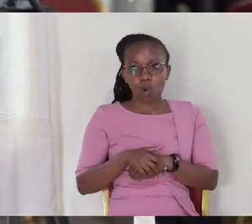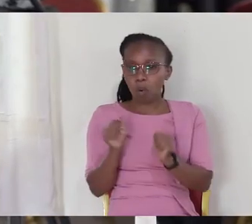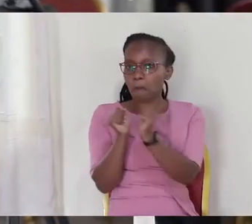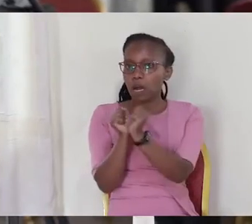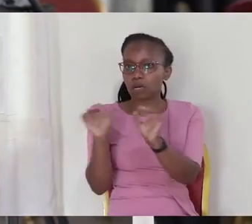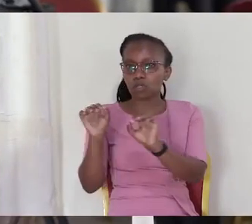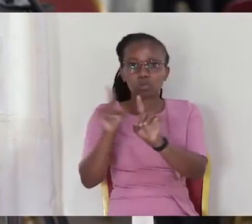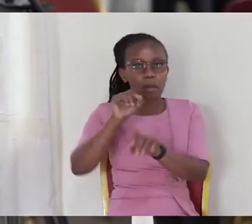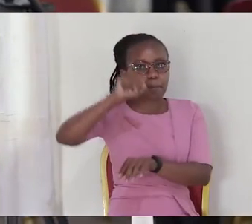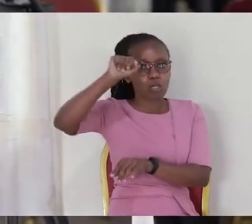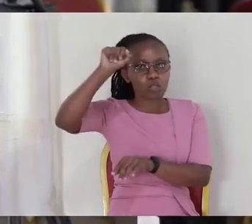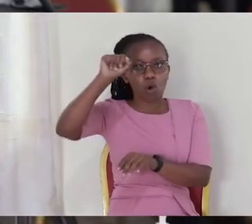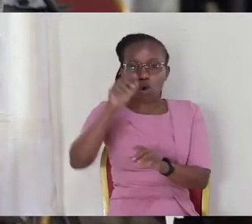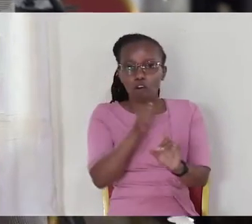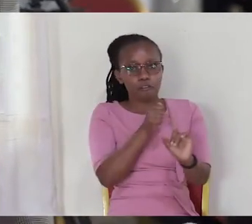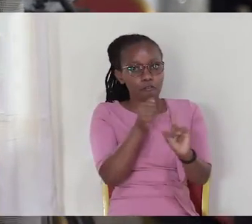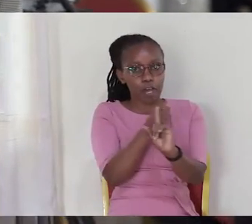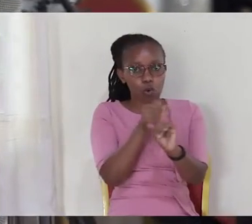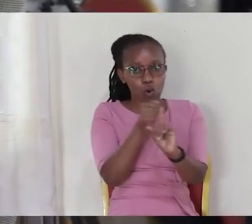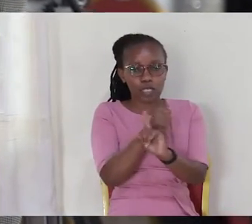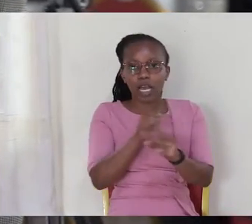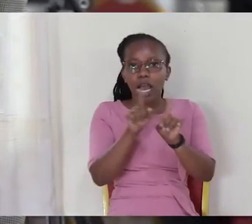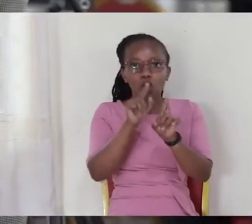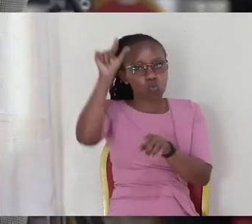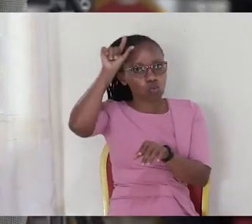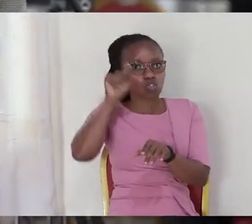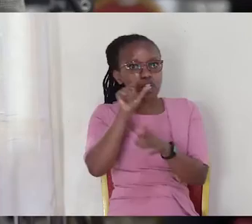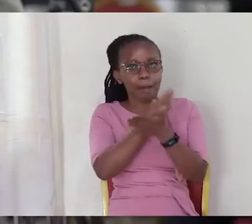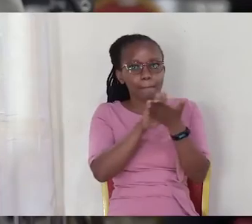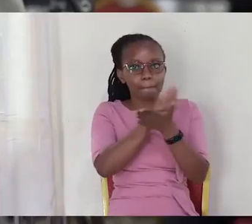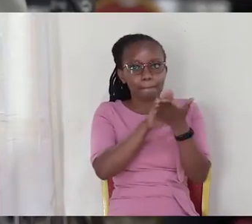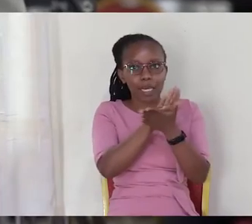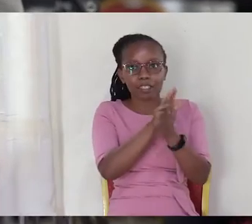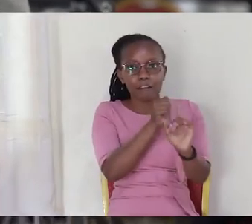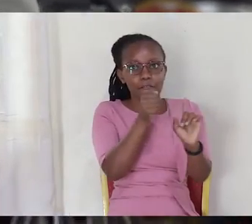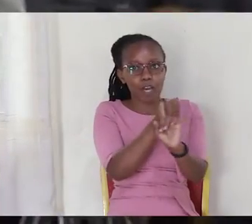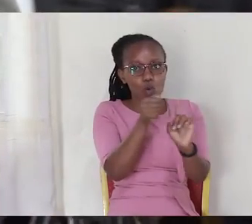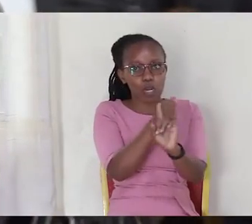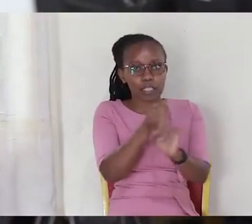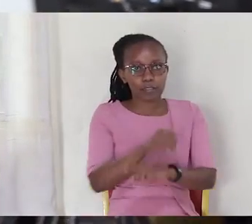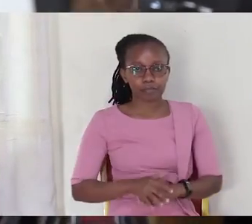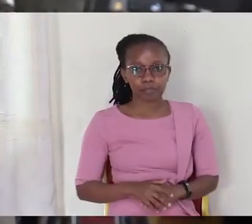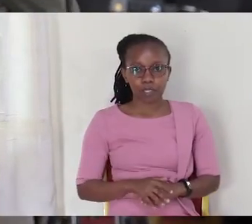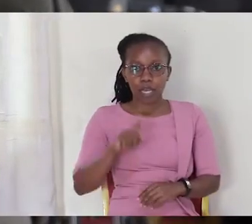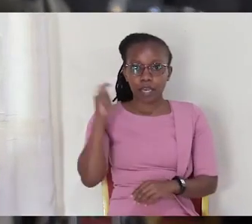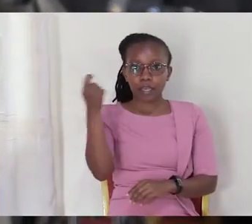political violence, and which also ends up with a lot of gender-based violence. So just say Kenya Human Rights